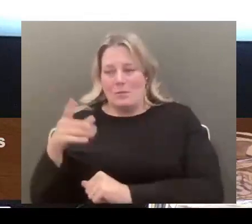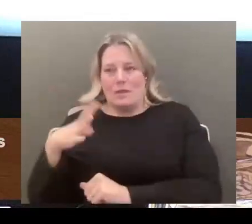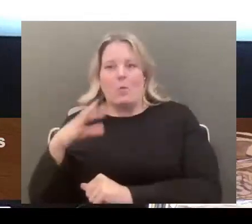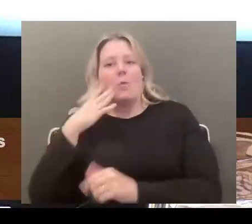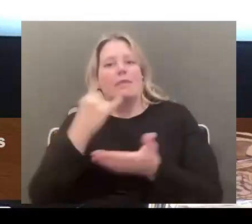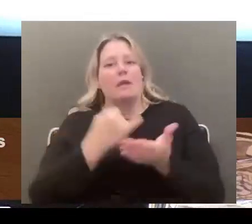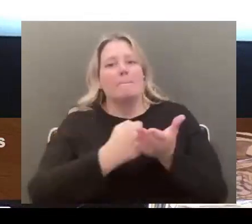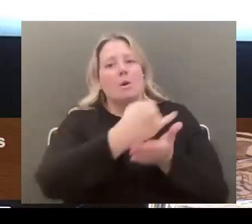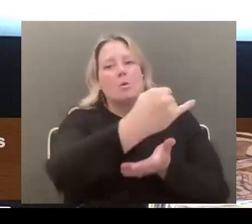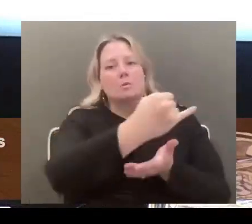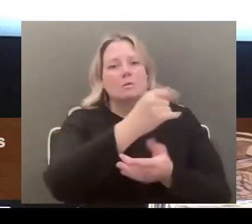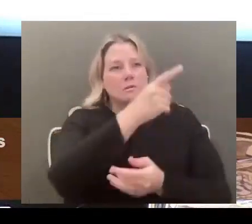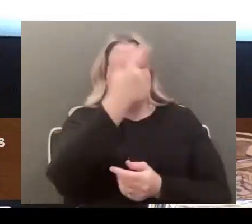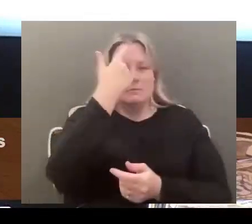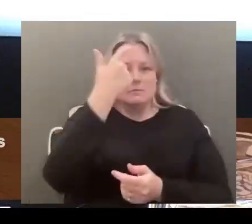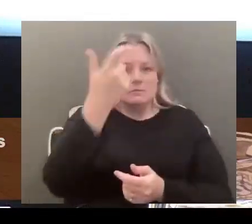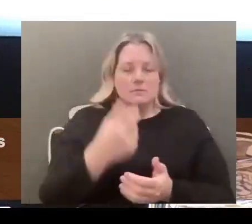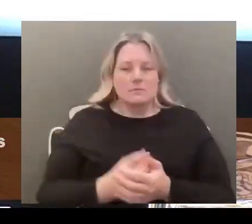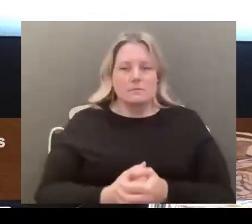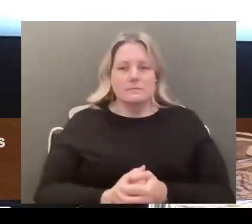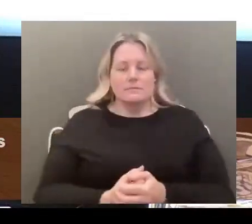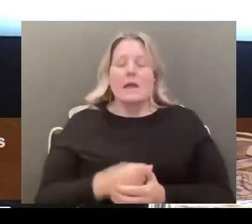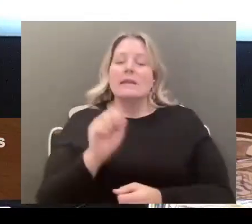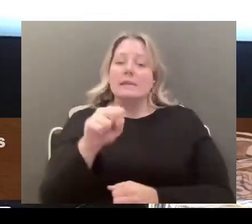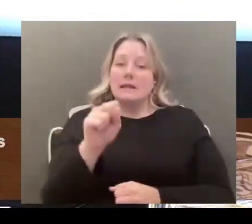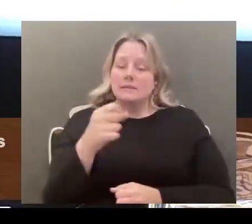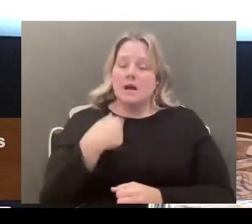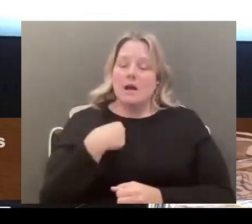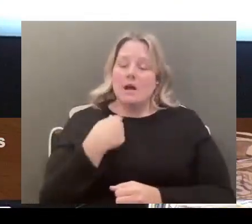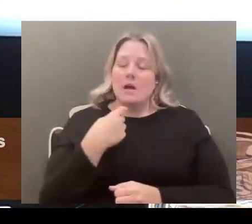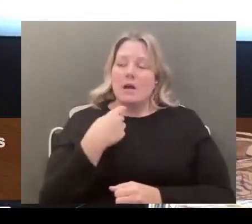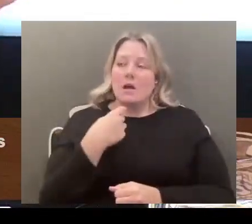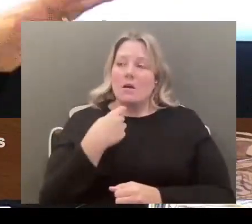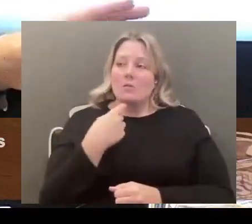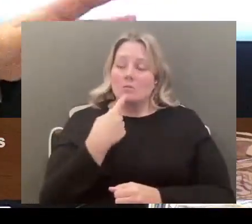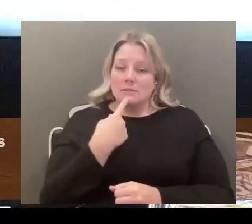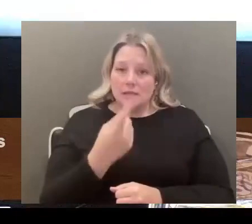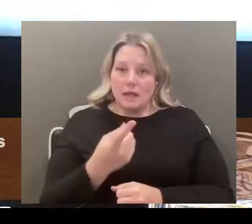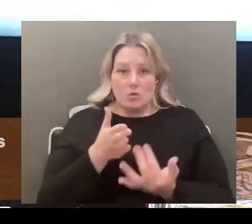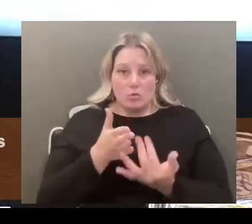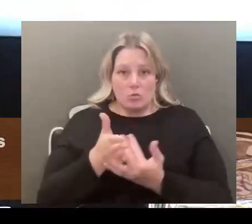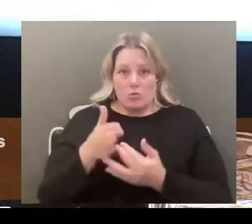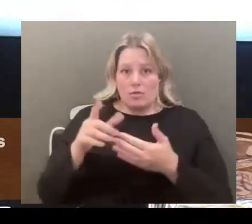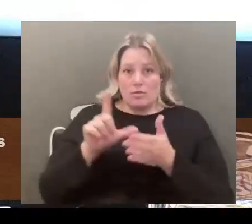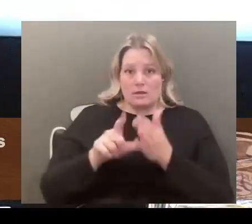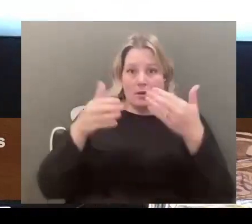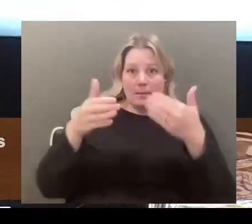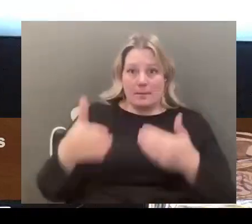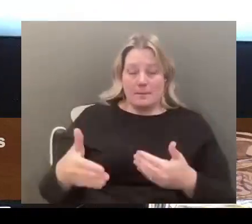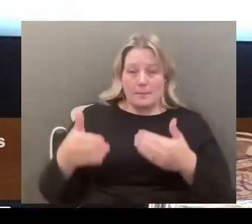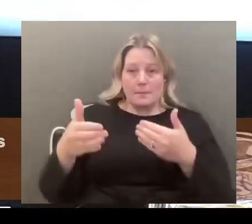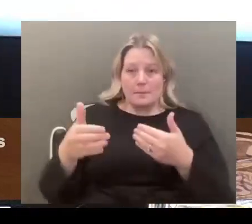absolutely, Commissioner. I will say to you that during that period